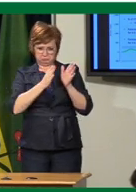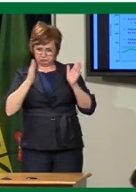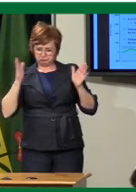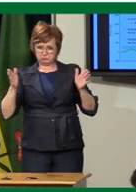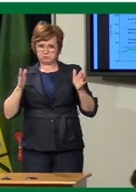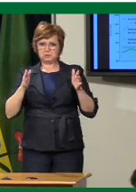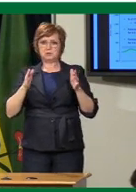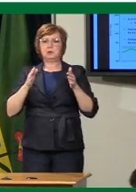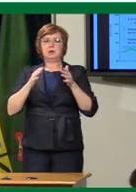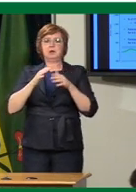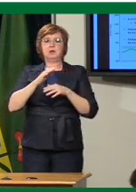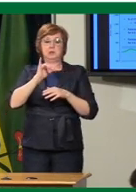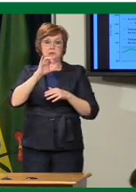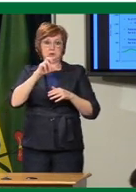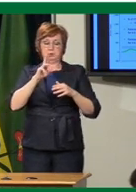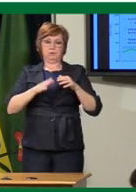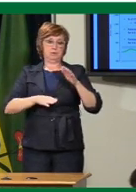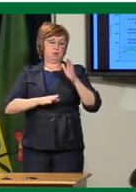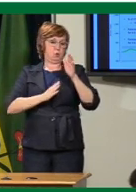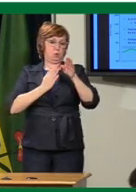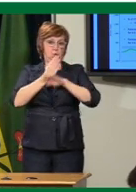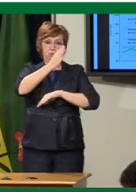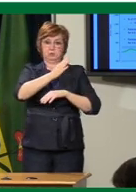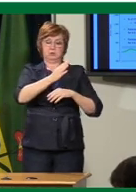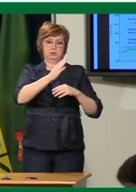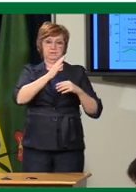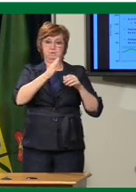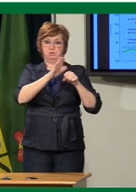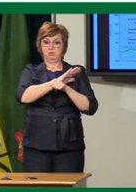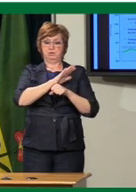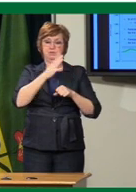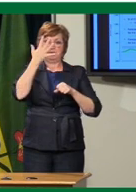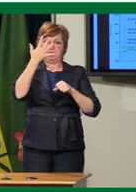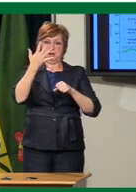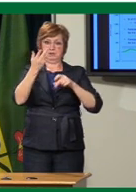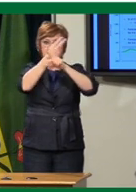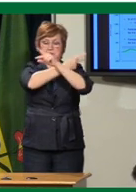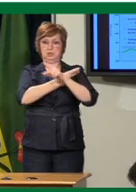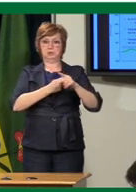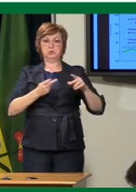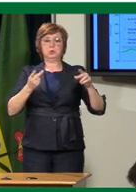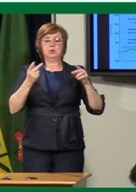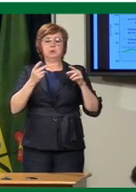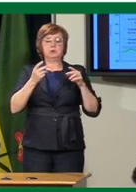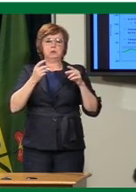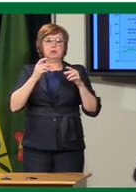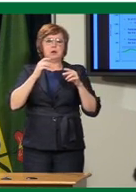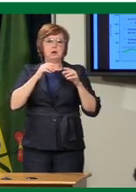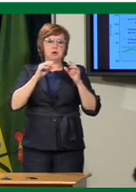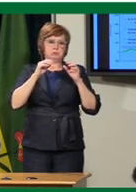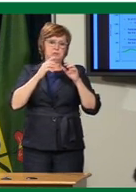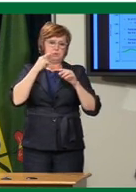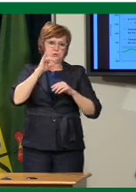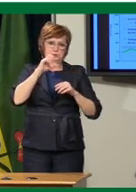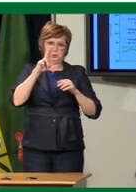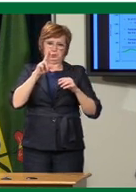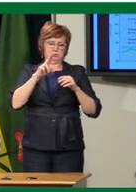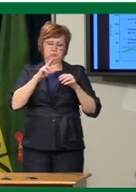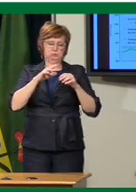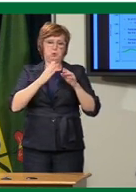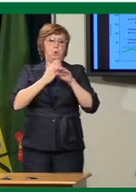5 times our current total capacity that we have in the system, and that would be enduring over the course of 4 to 6 months. These have massive impacts